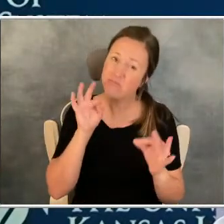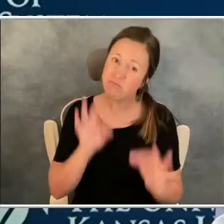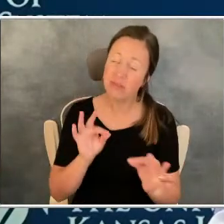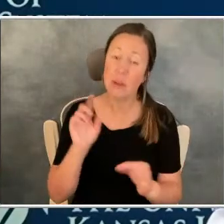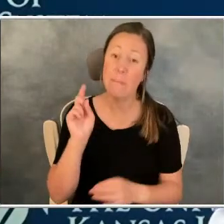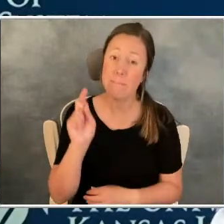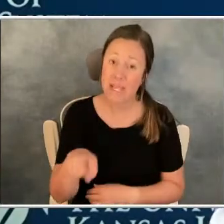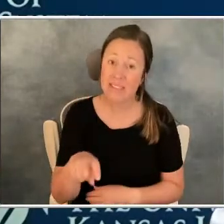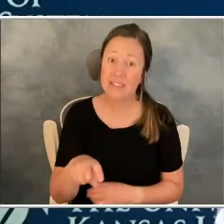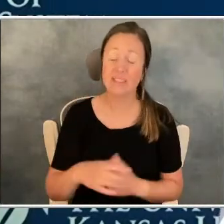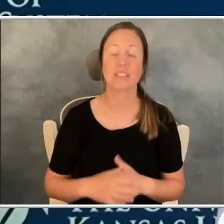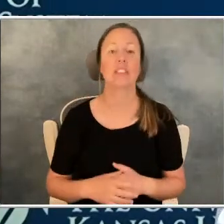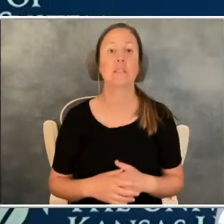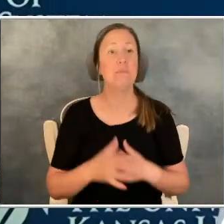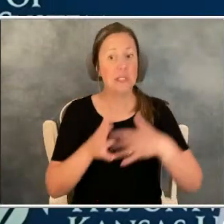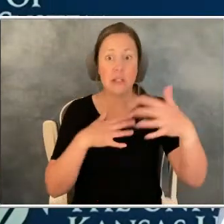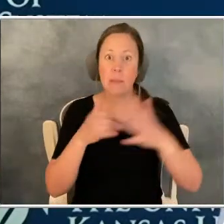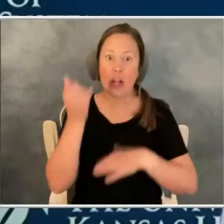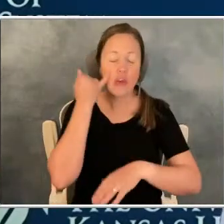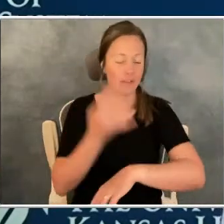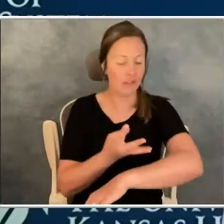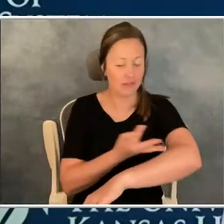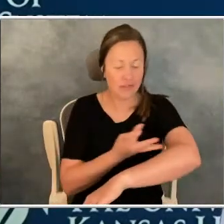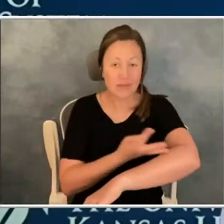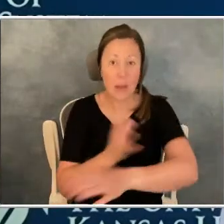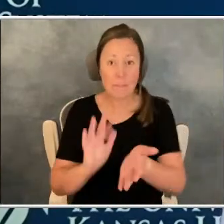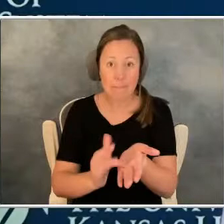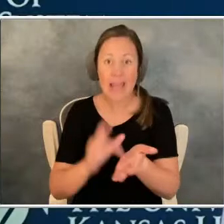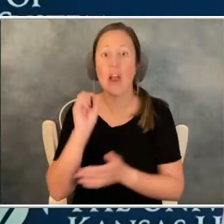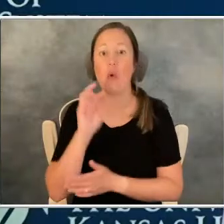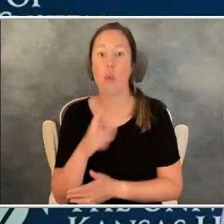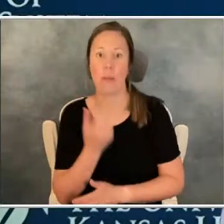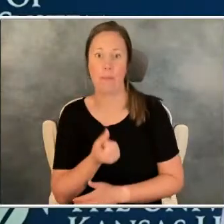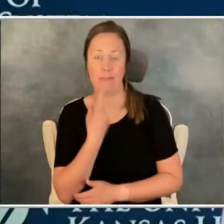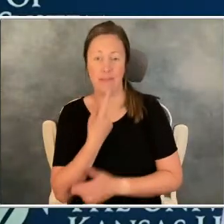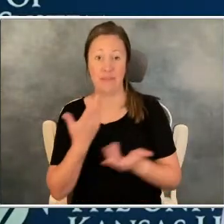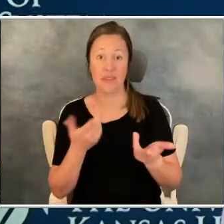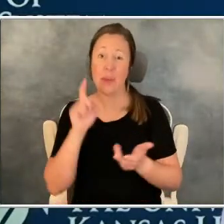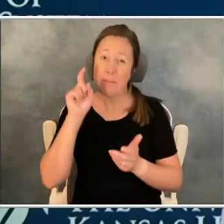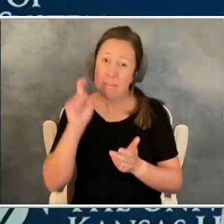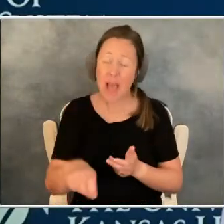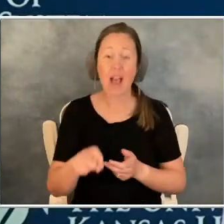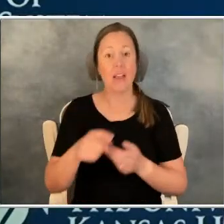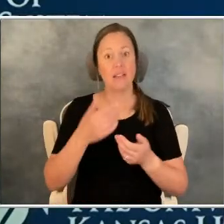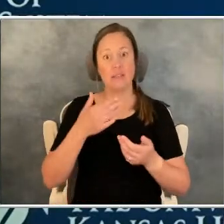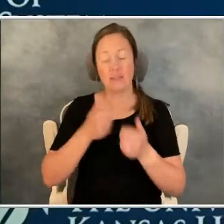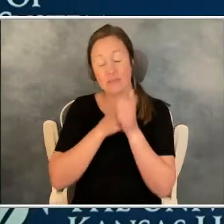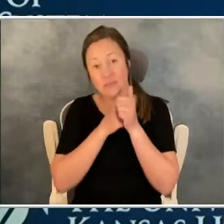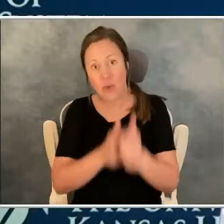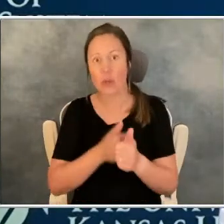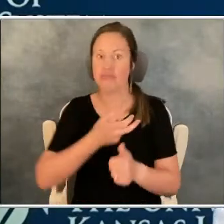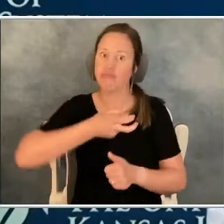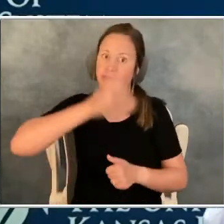as a result you have to be really good about manufacturing standards. And it's like, gosh,